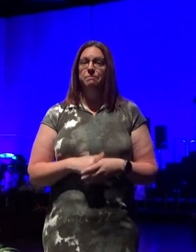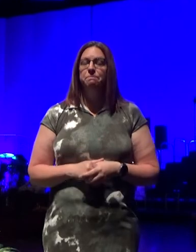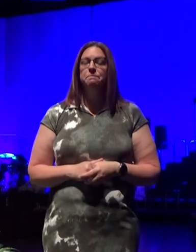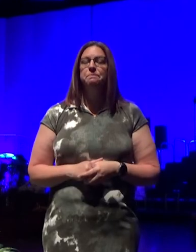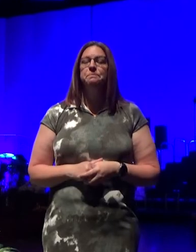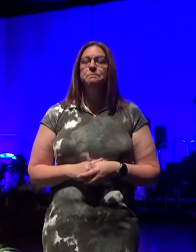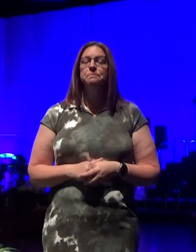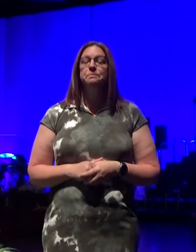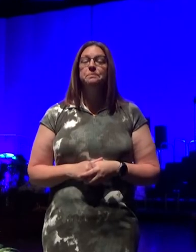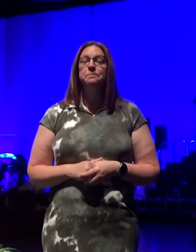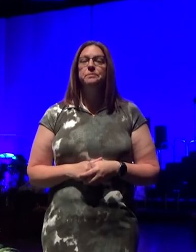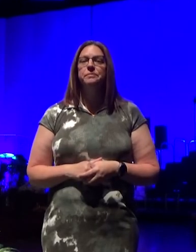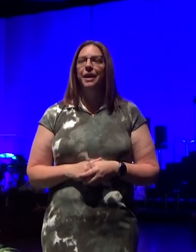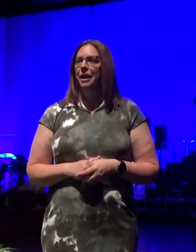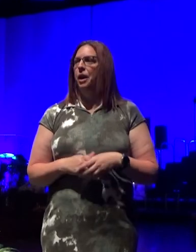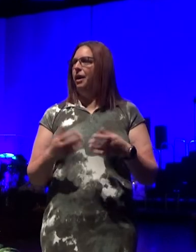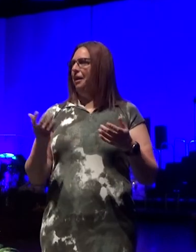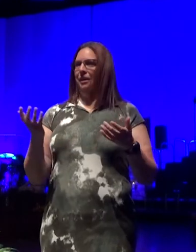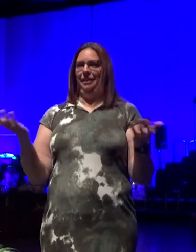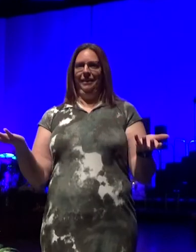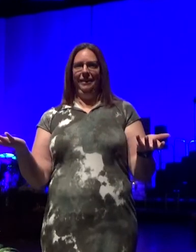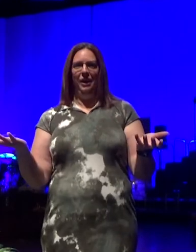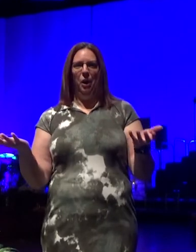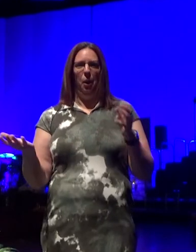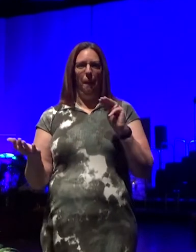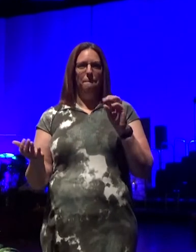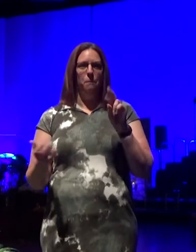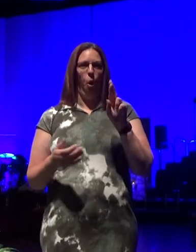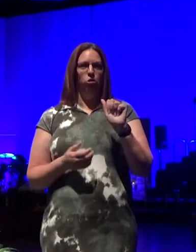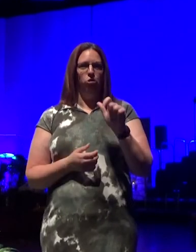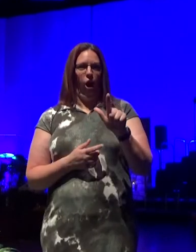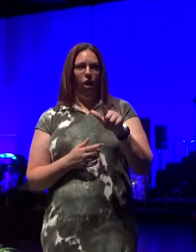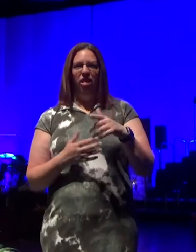What's the moral? Strawberries are in season.